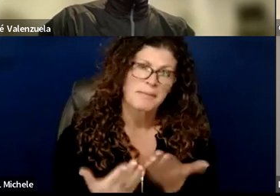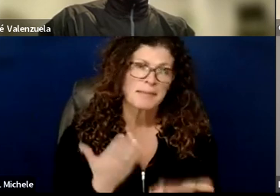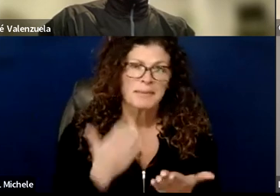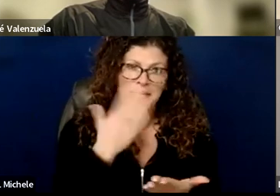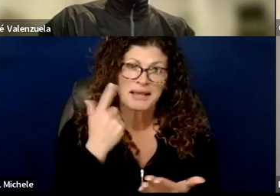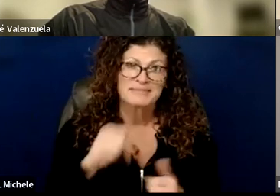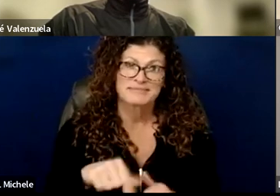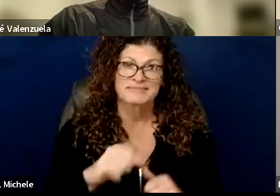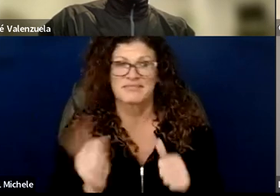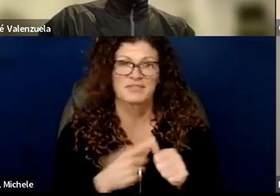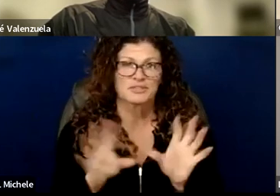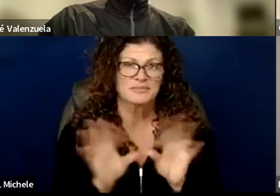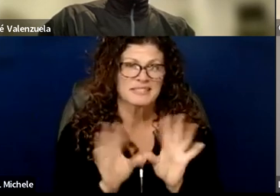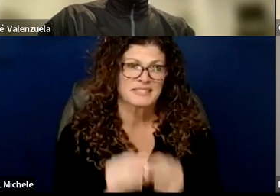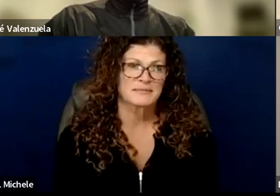And